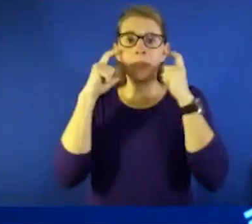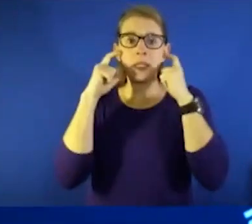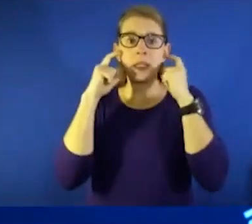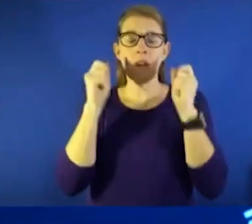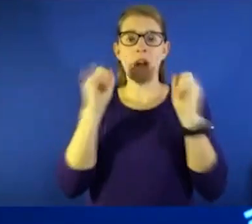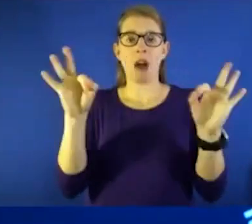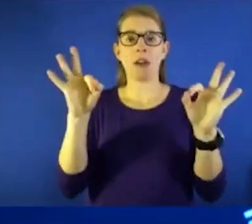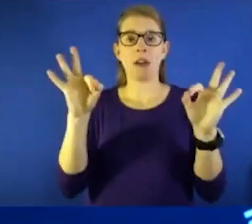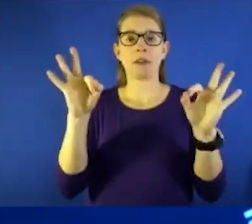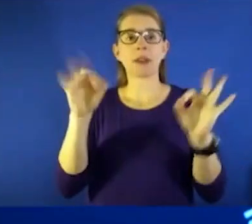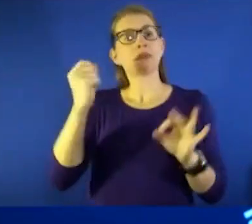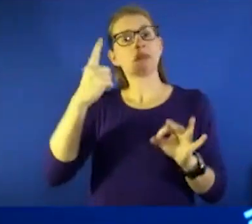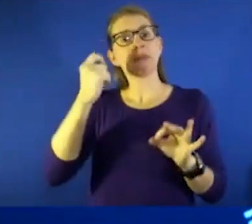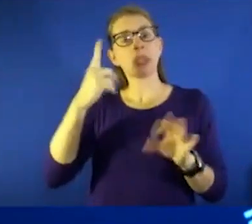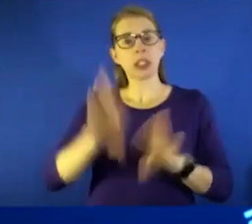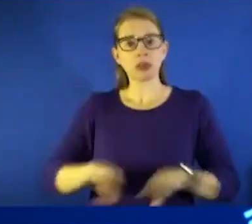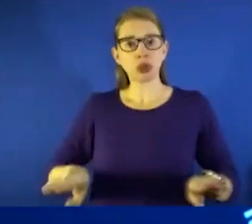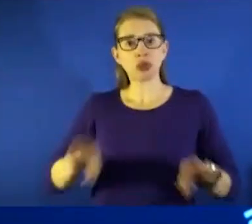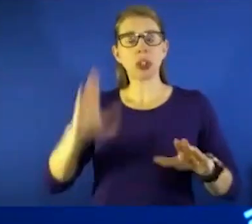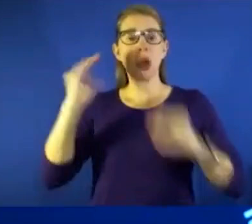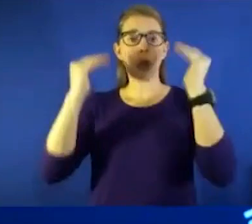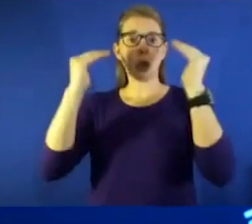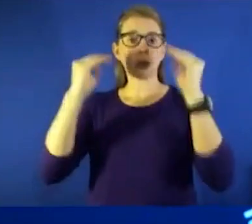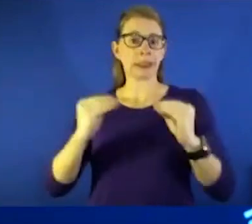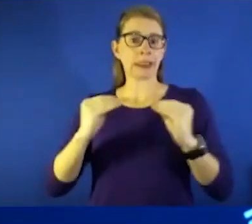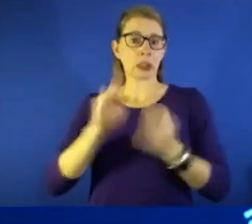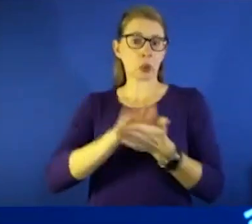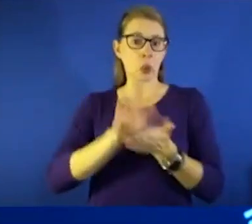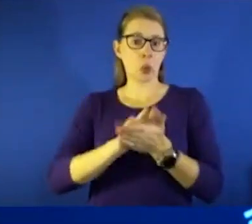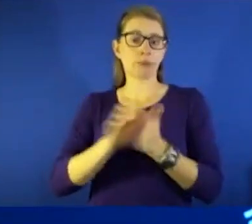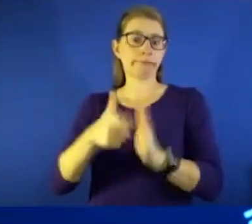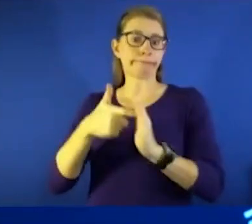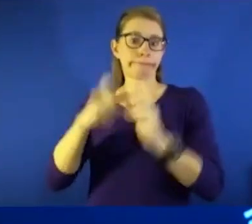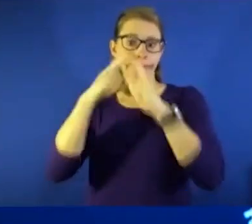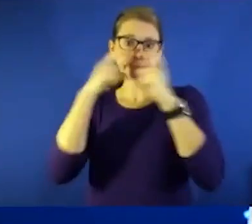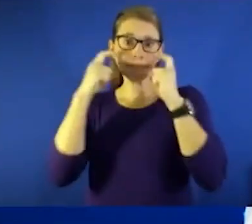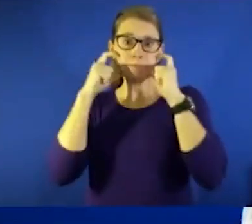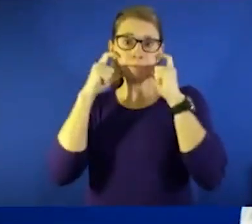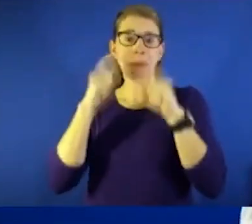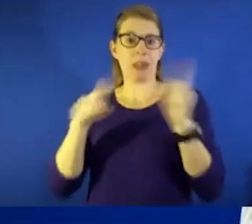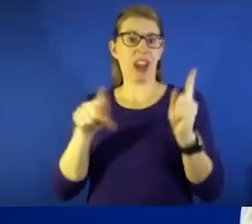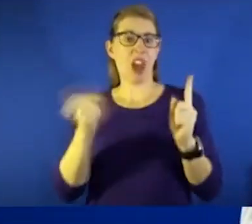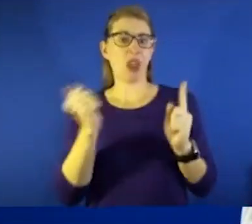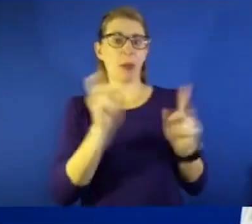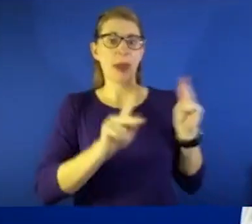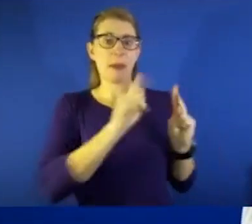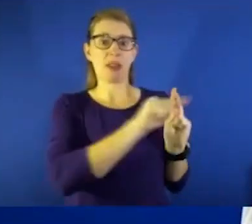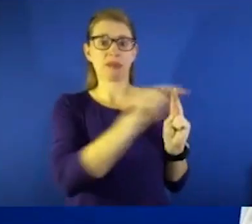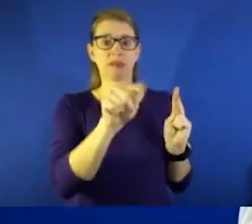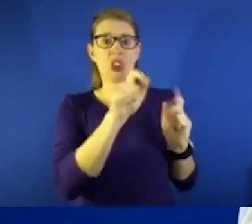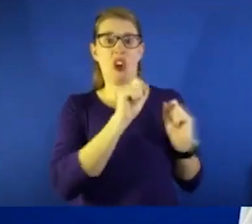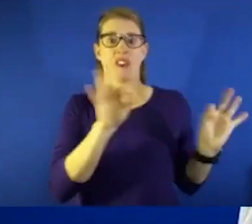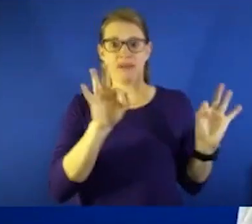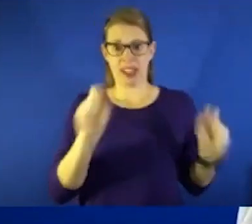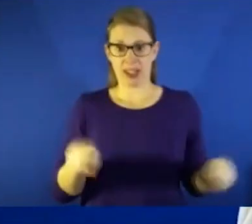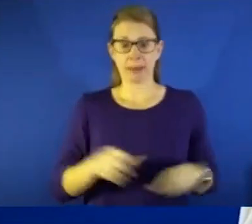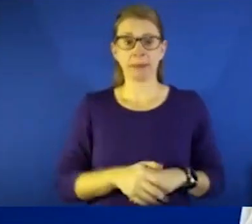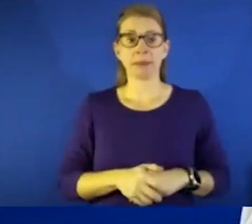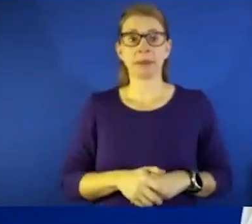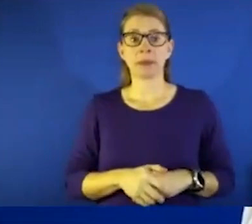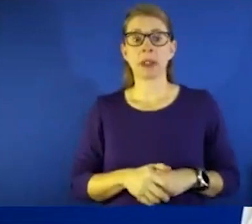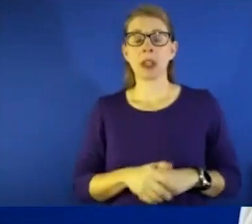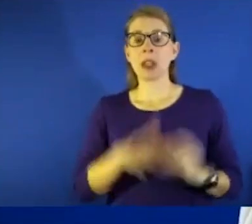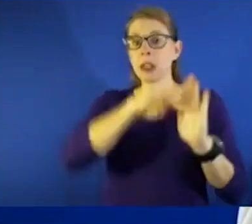adults who are teaching schools. So here's my fear. My fear is it's come down. We're at a level state, steady state. So we haven't kept